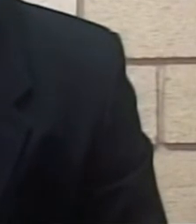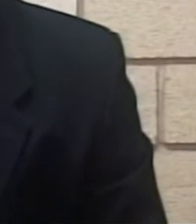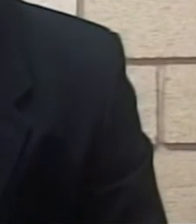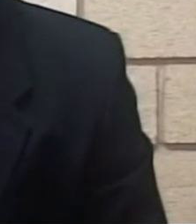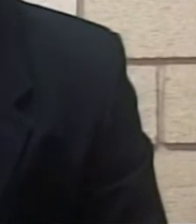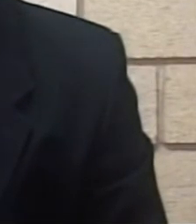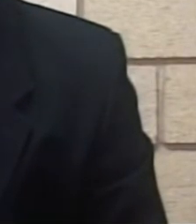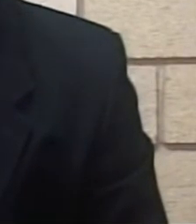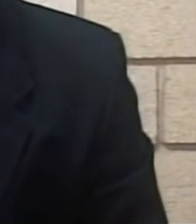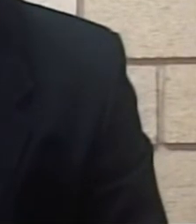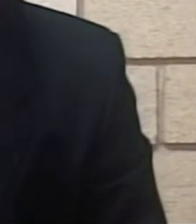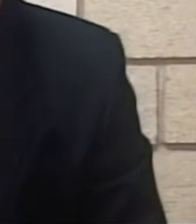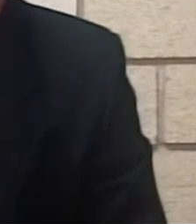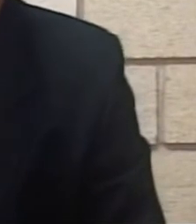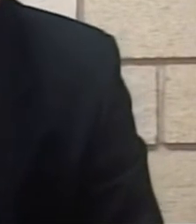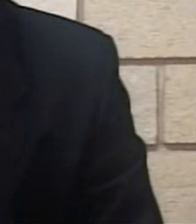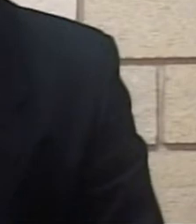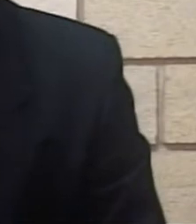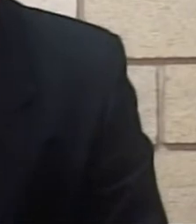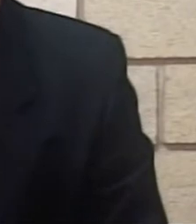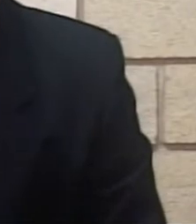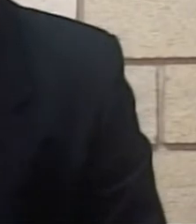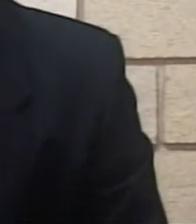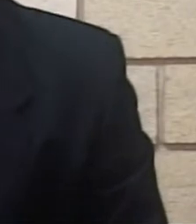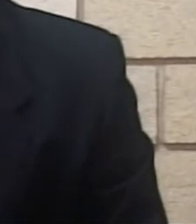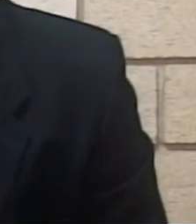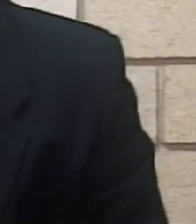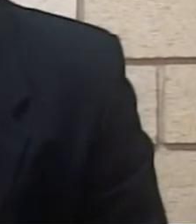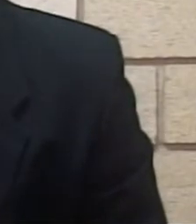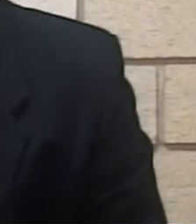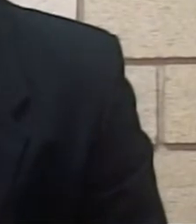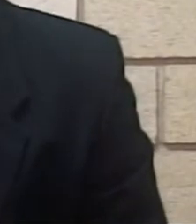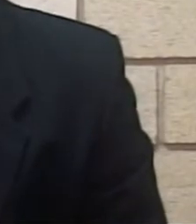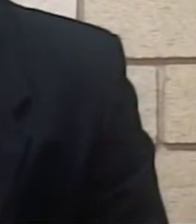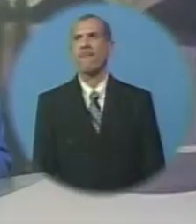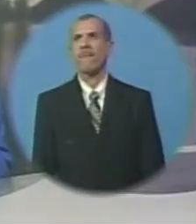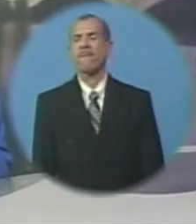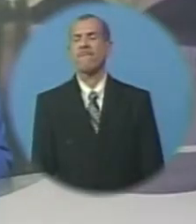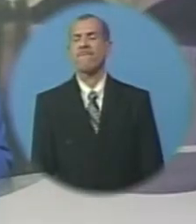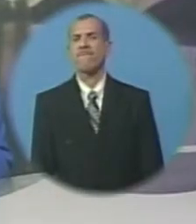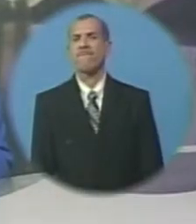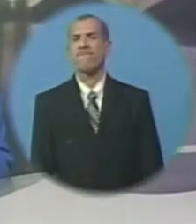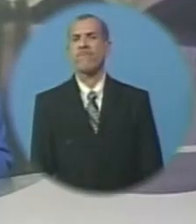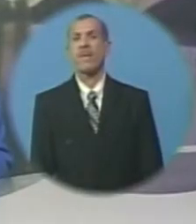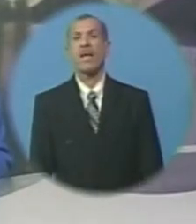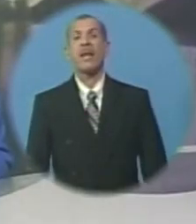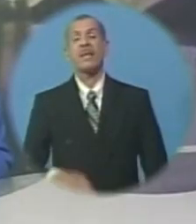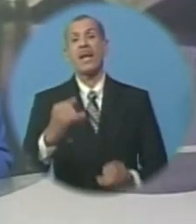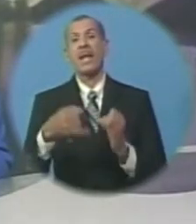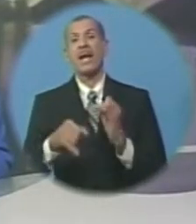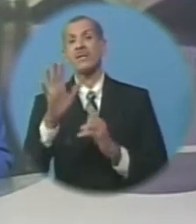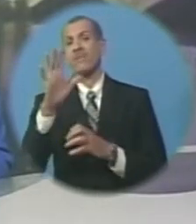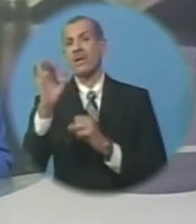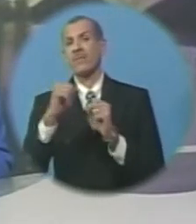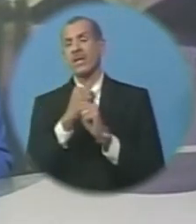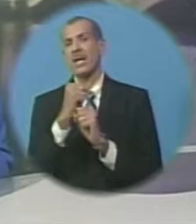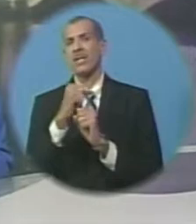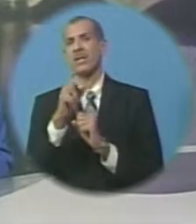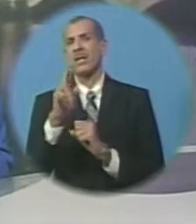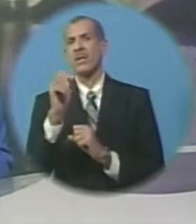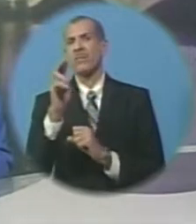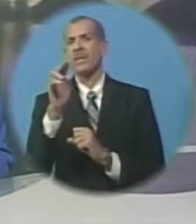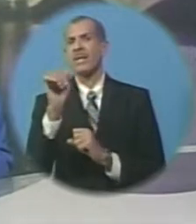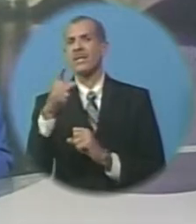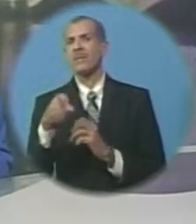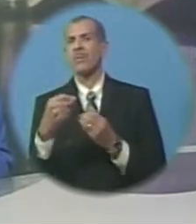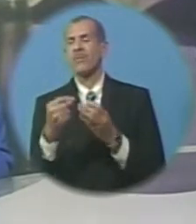of trying to achieve its sustainable energy independence targets. Now, in the last 5 years, Rubis has provided